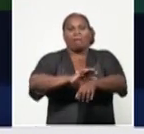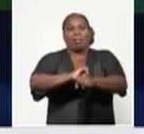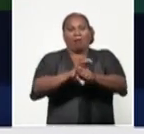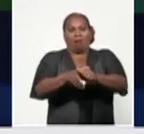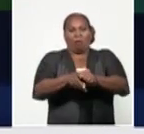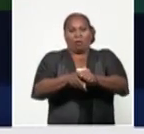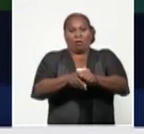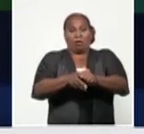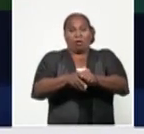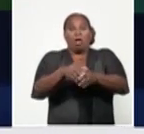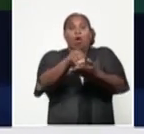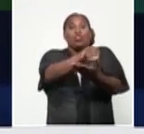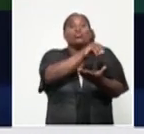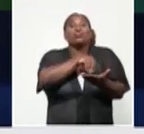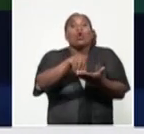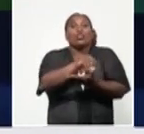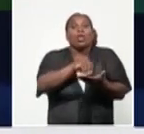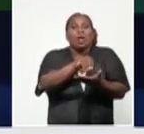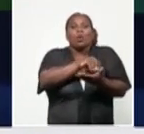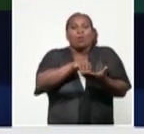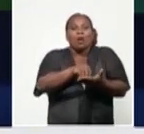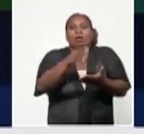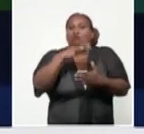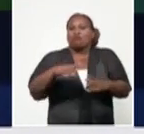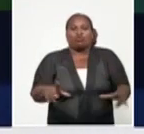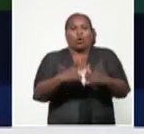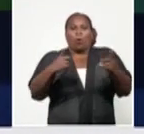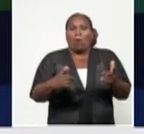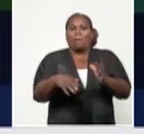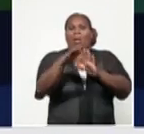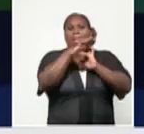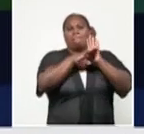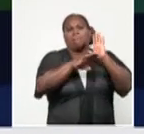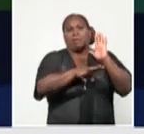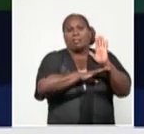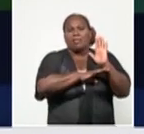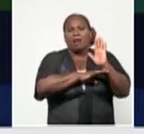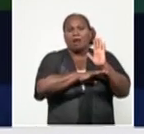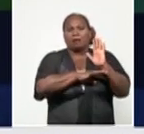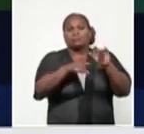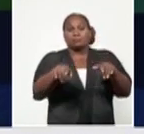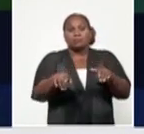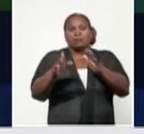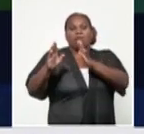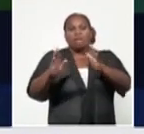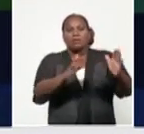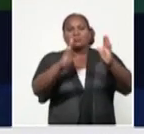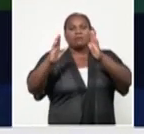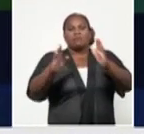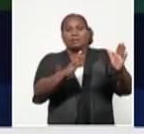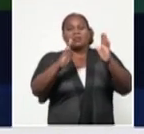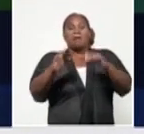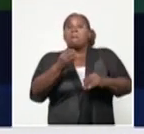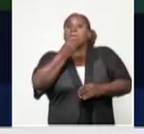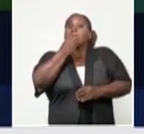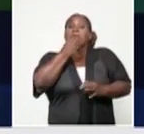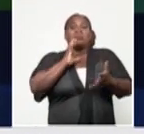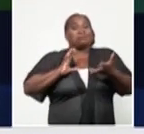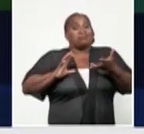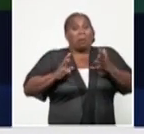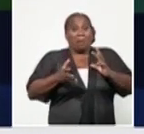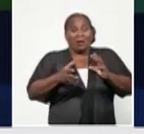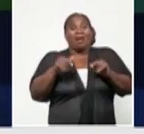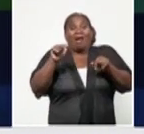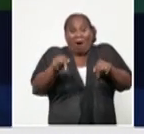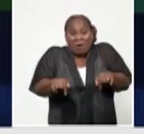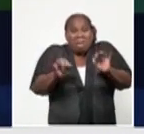grow, especially in areas where people fail to adhere to measures outlined for each specific phase.